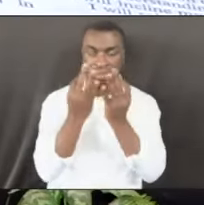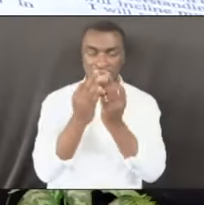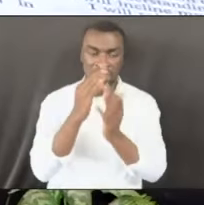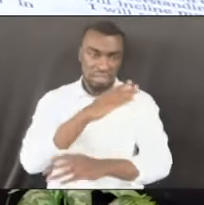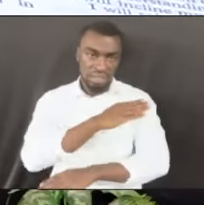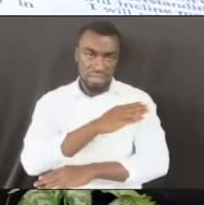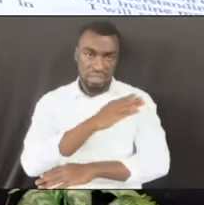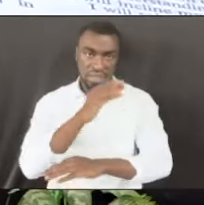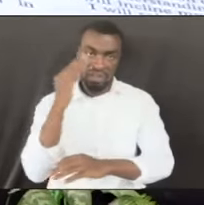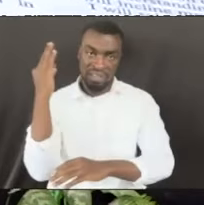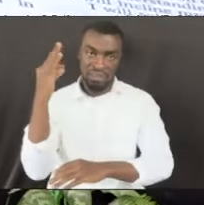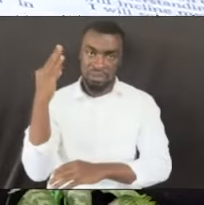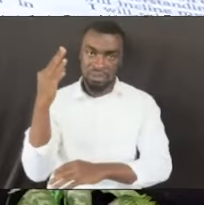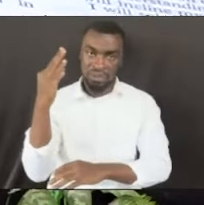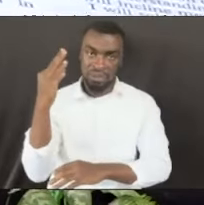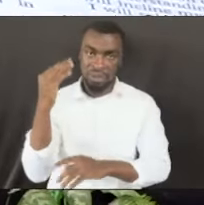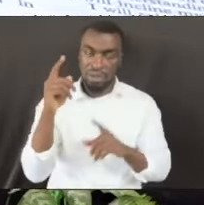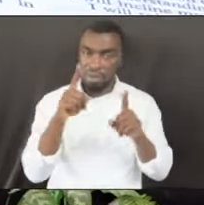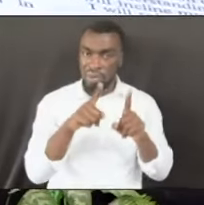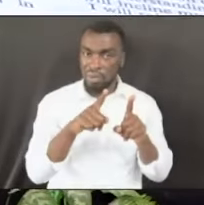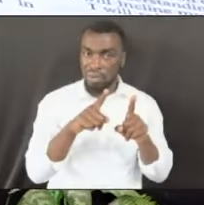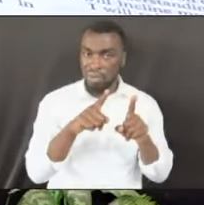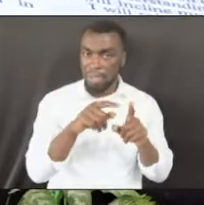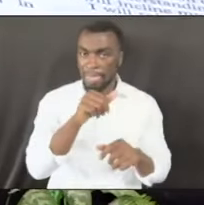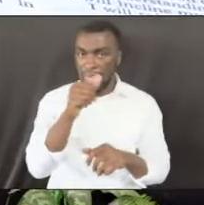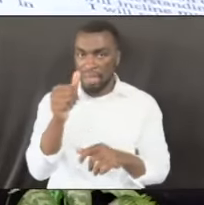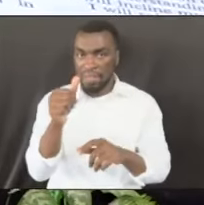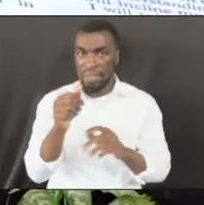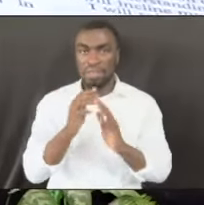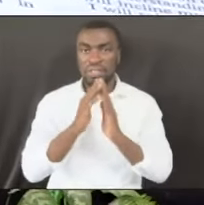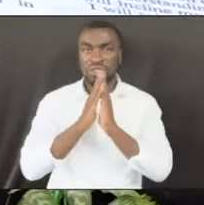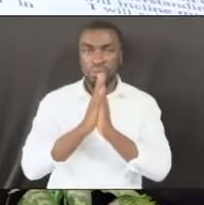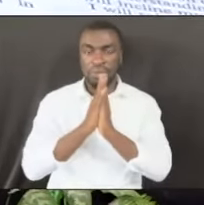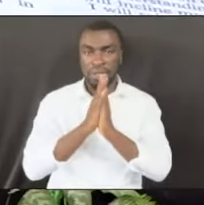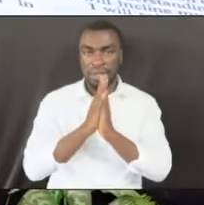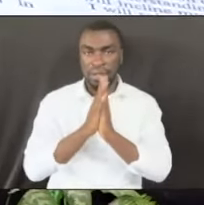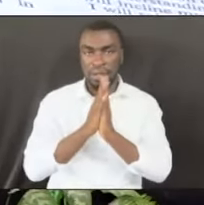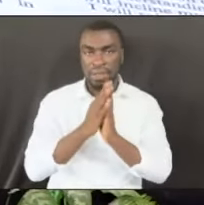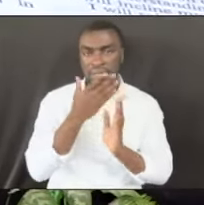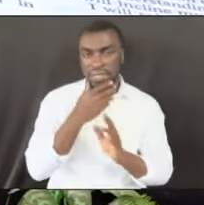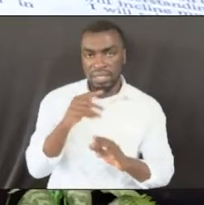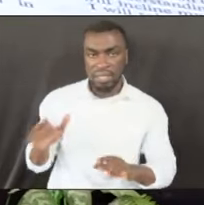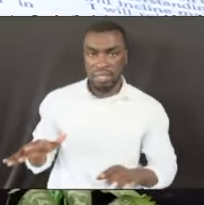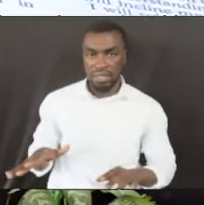now was to pray for the son that had left the faith.